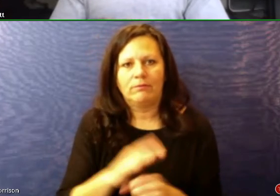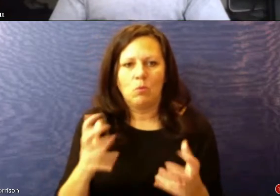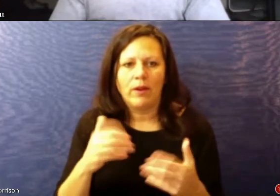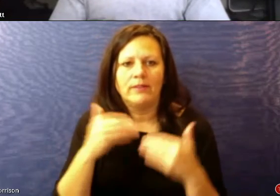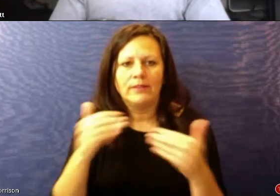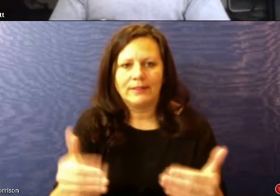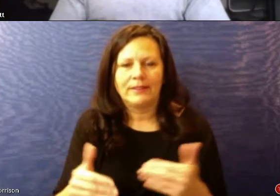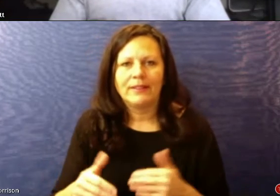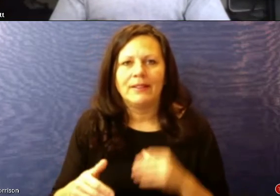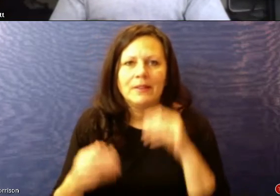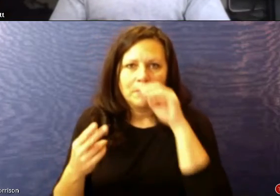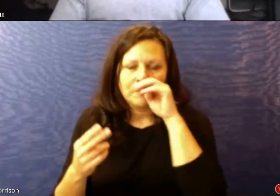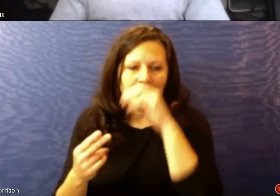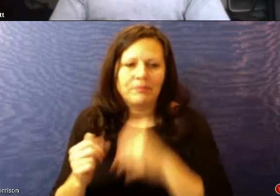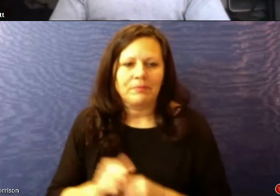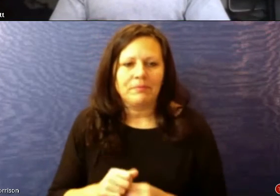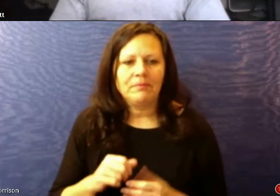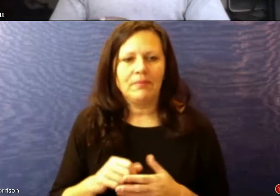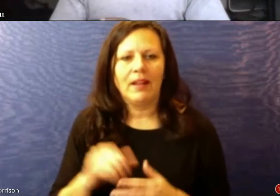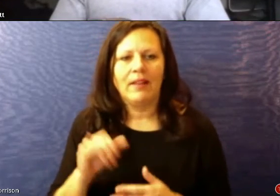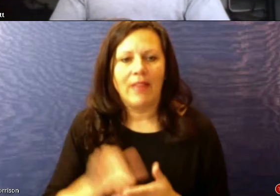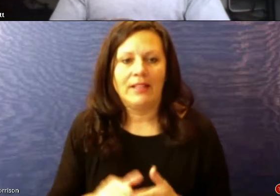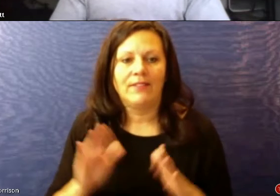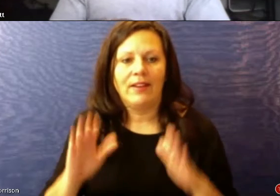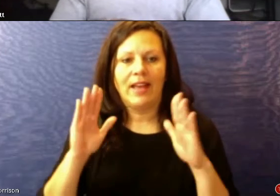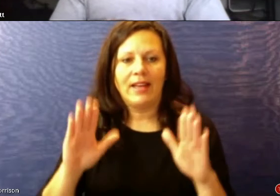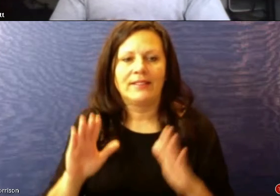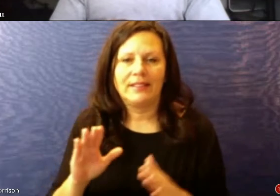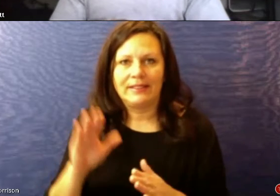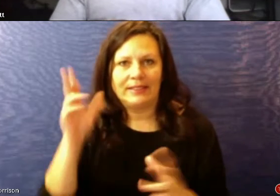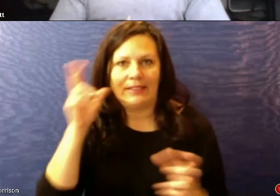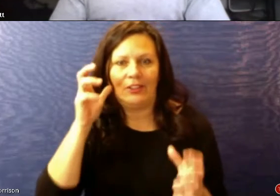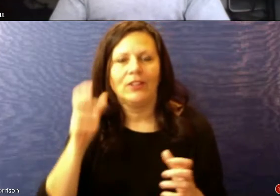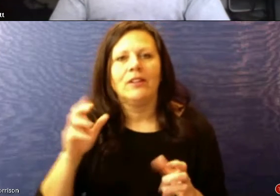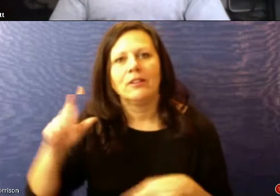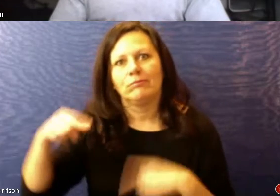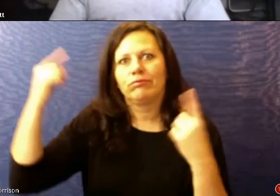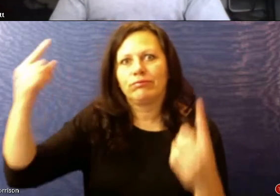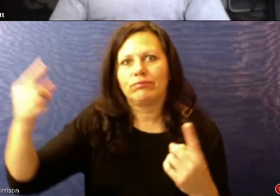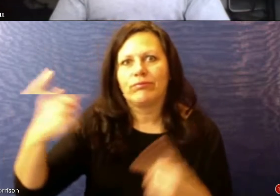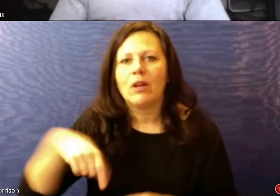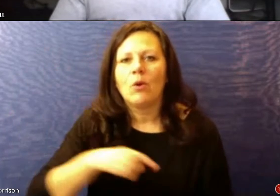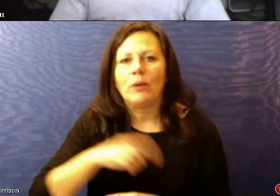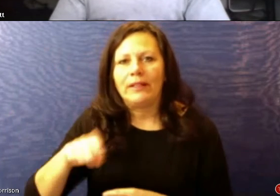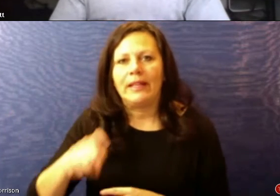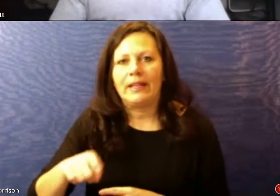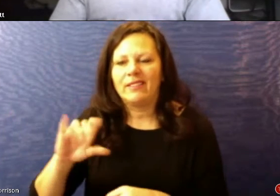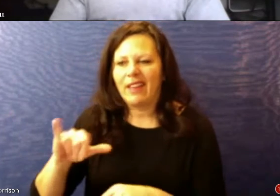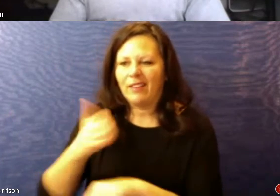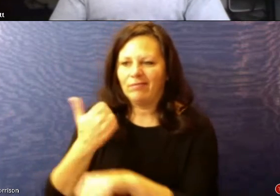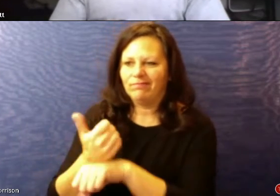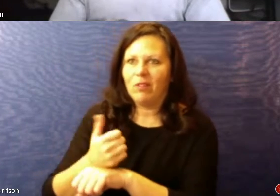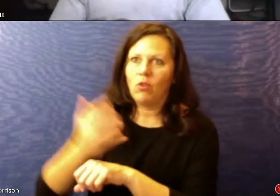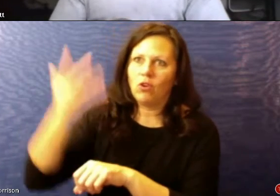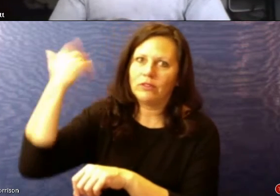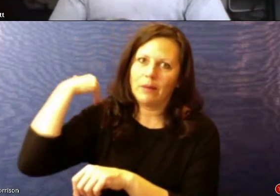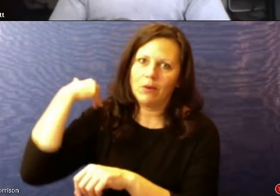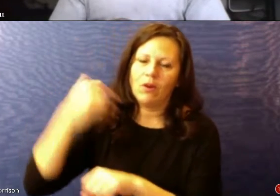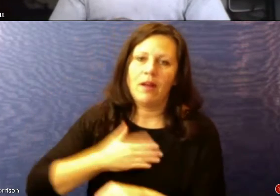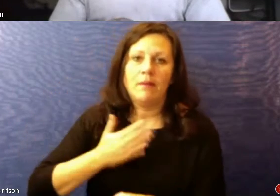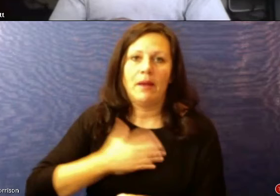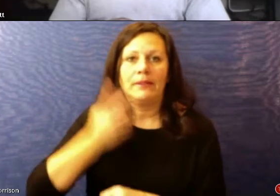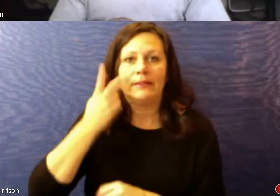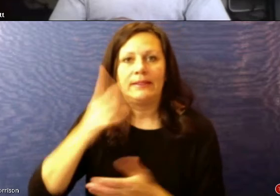to hear, and that's a long time coming. I mean, that's something that we needed in place a long time ago, but I'm glad to see that it's, you know, it's coming